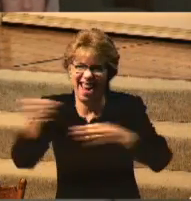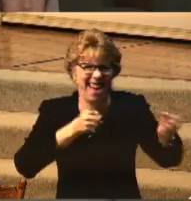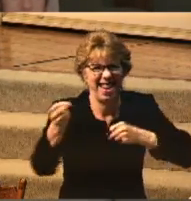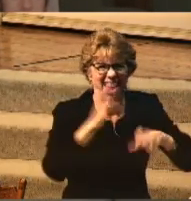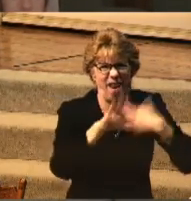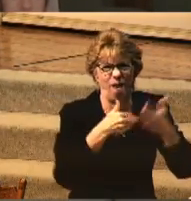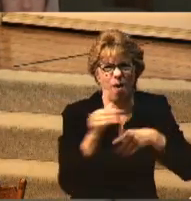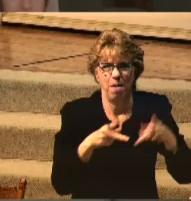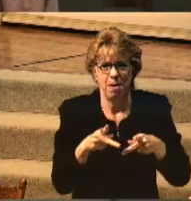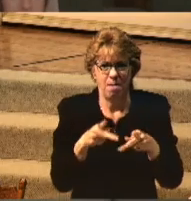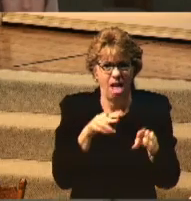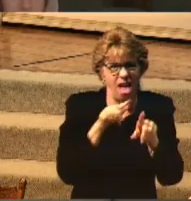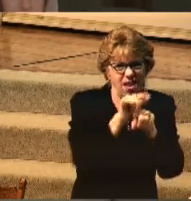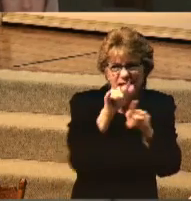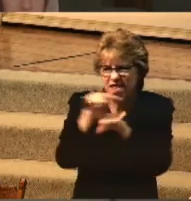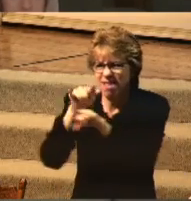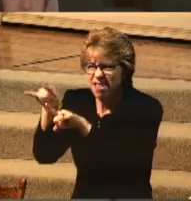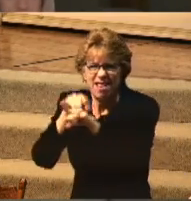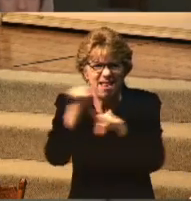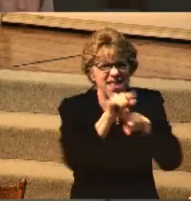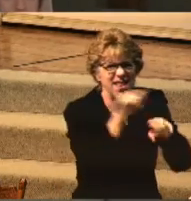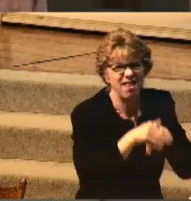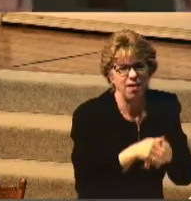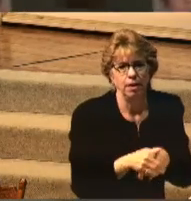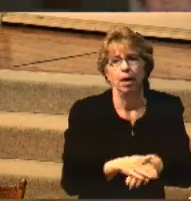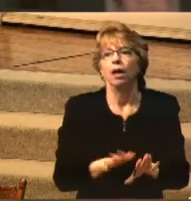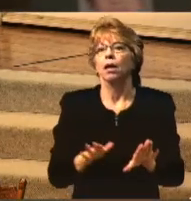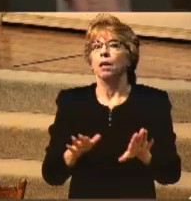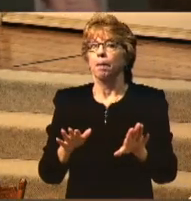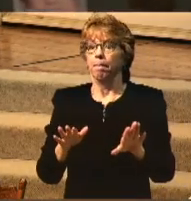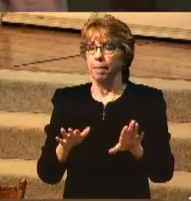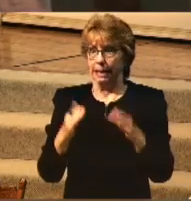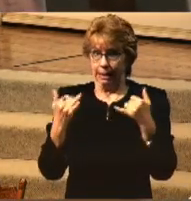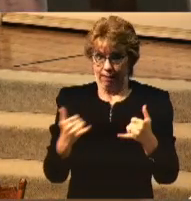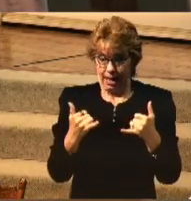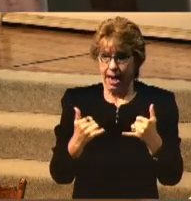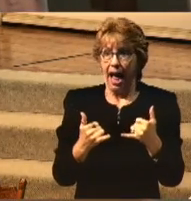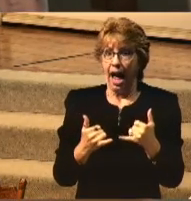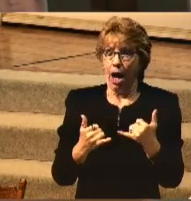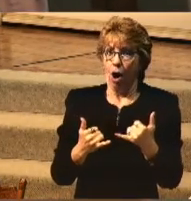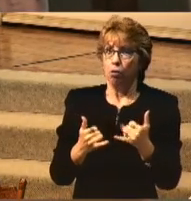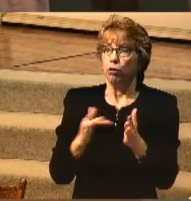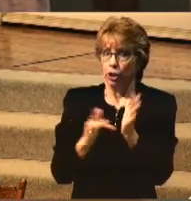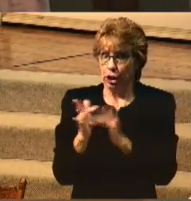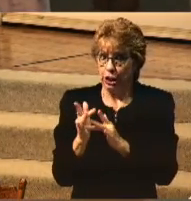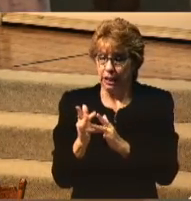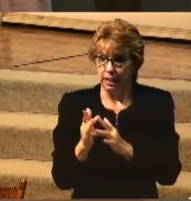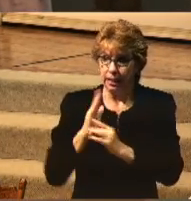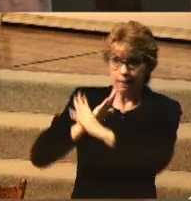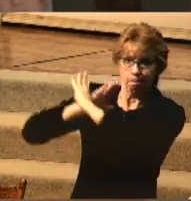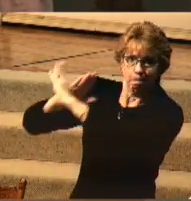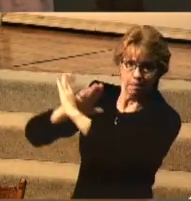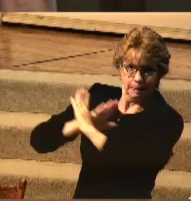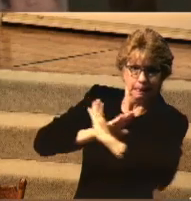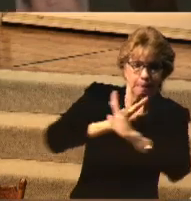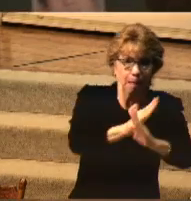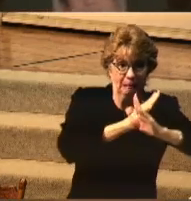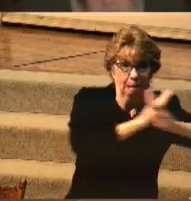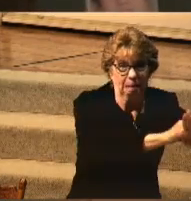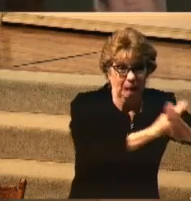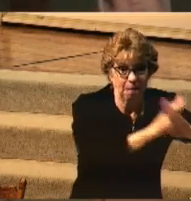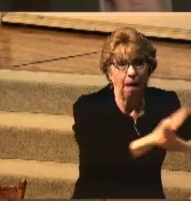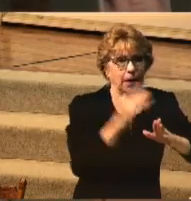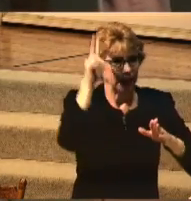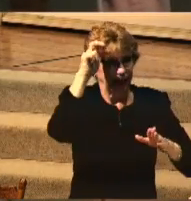Holy Spirit, restrain, hold back Satan from having his complete will and way on this